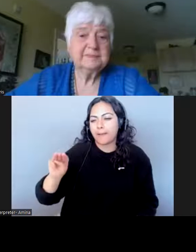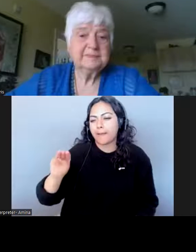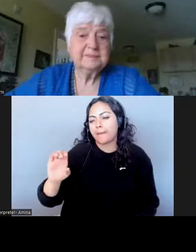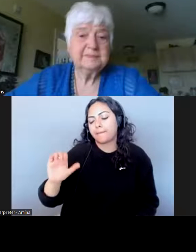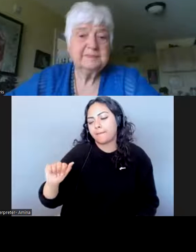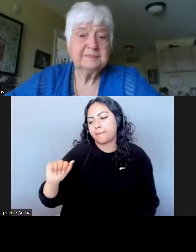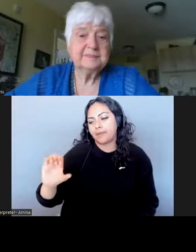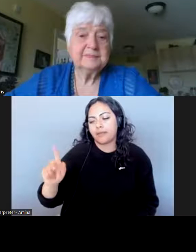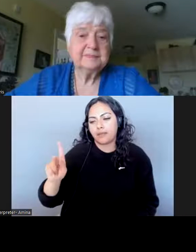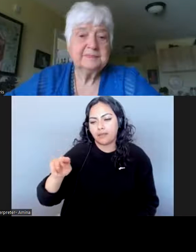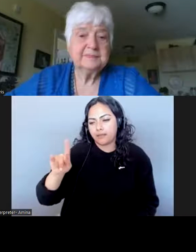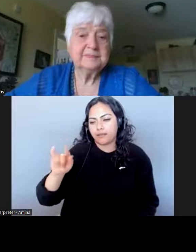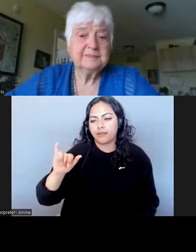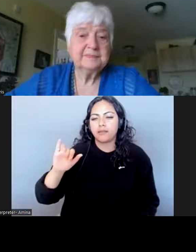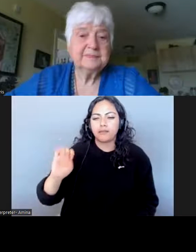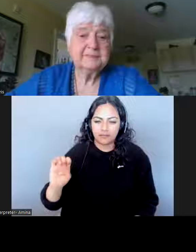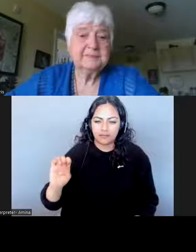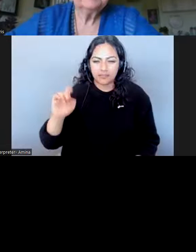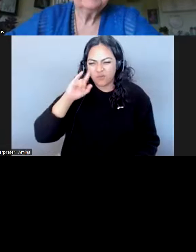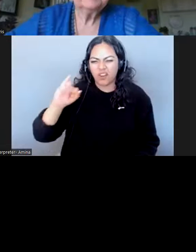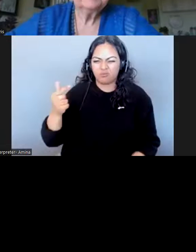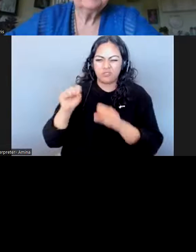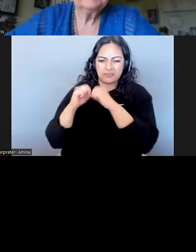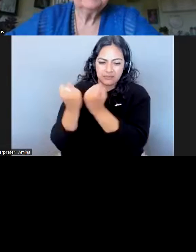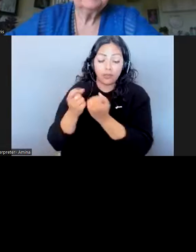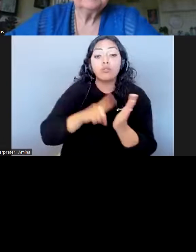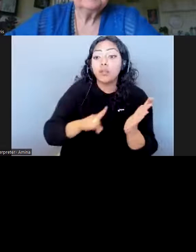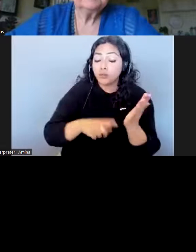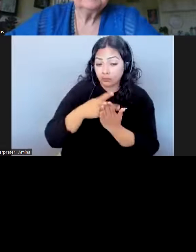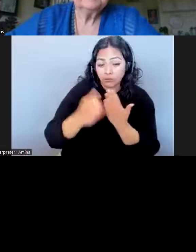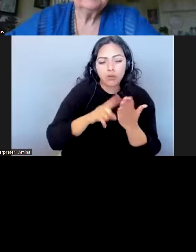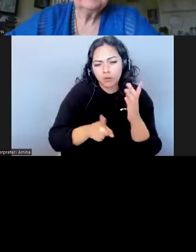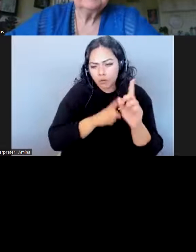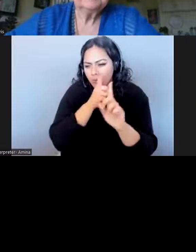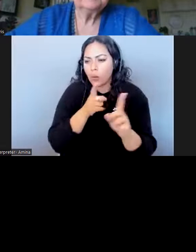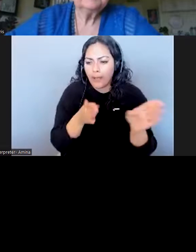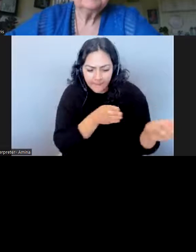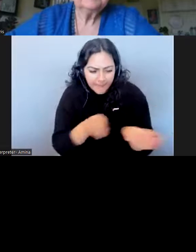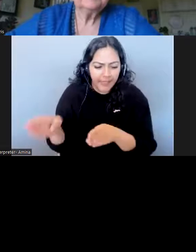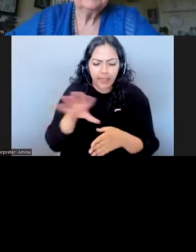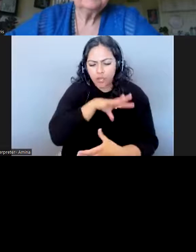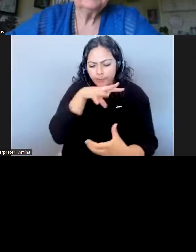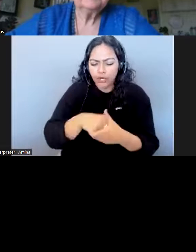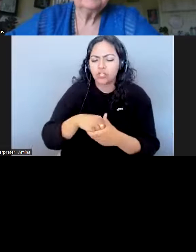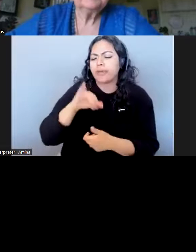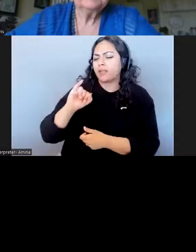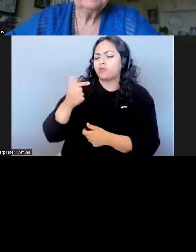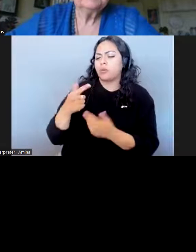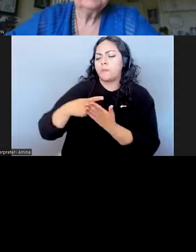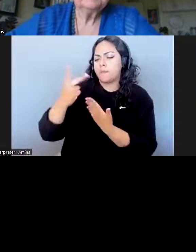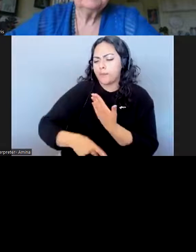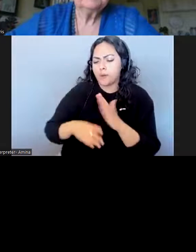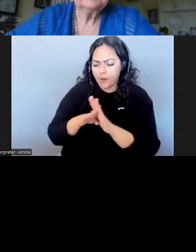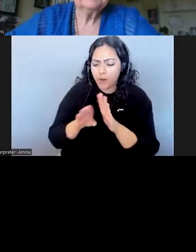The research project was meant to encourage people to plan or participate in intergenerational programs. And I